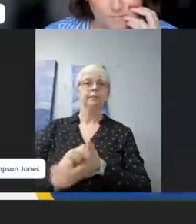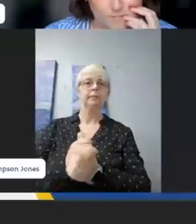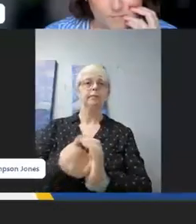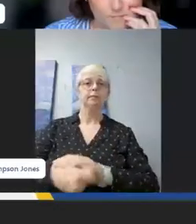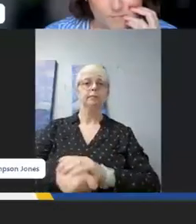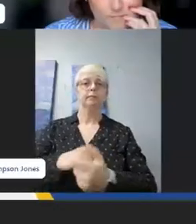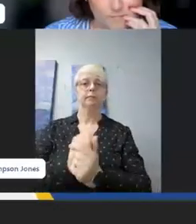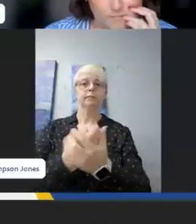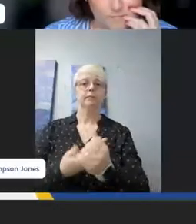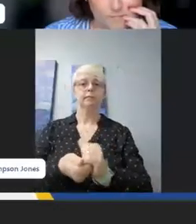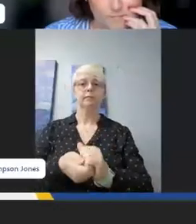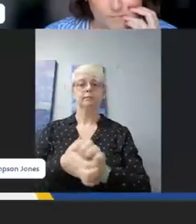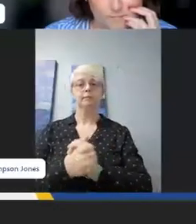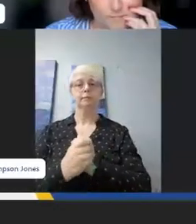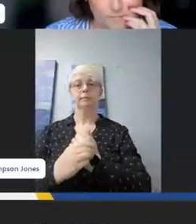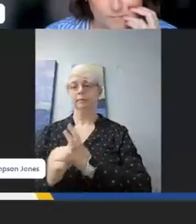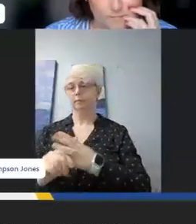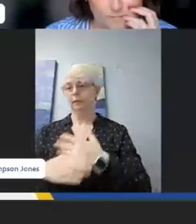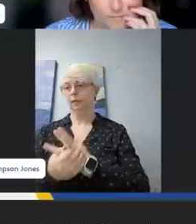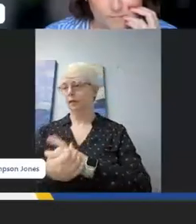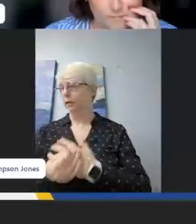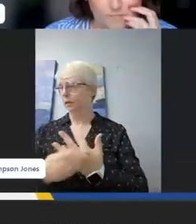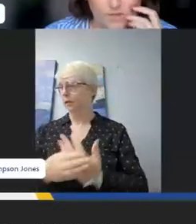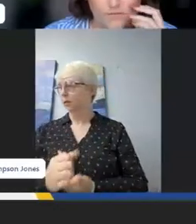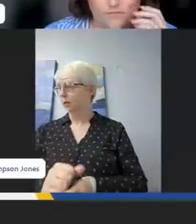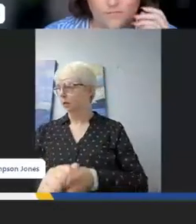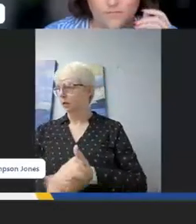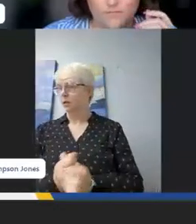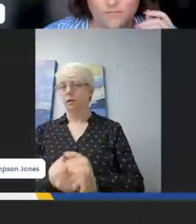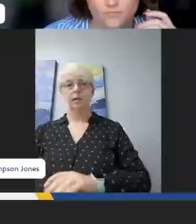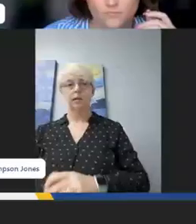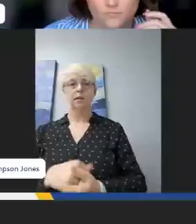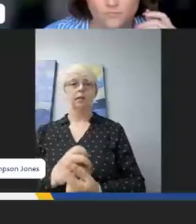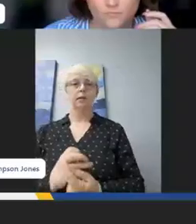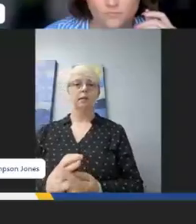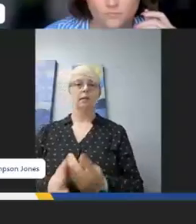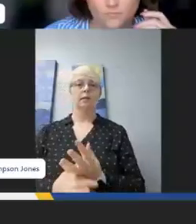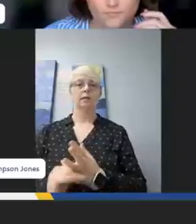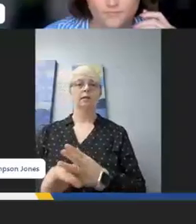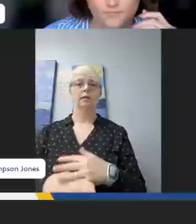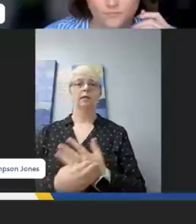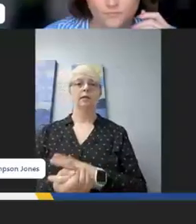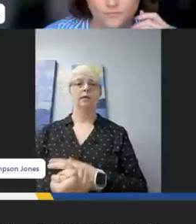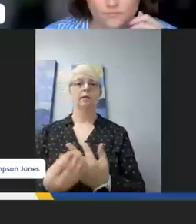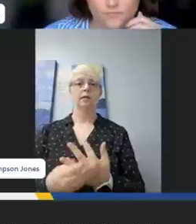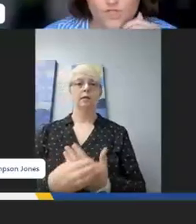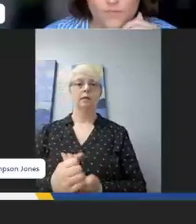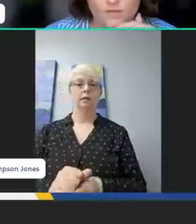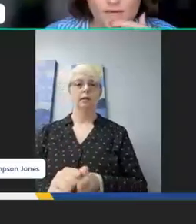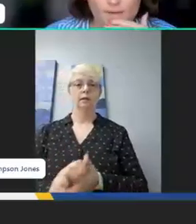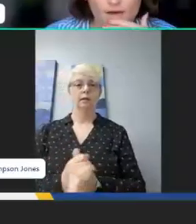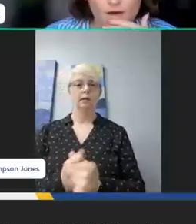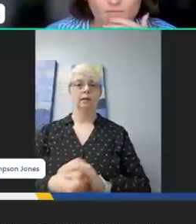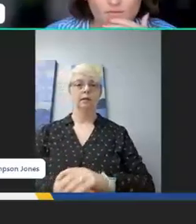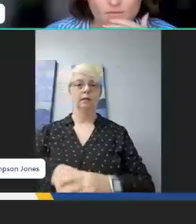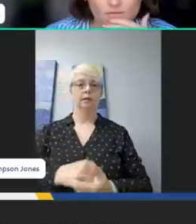Okay, panelists should be able to speak freely. So, not with the setting that you turned on. Should So we